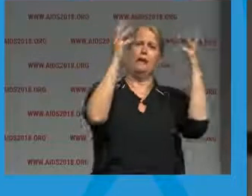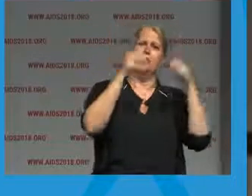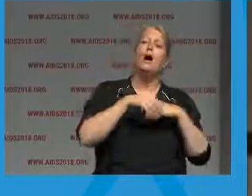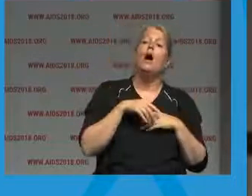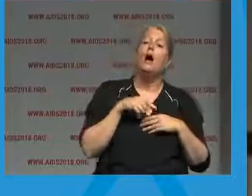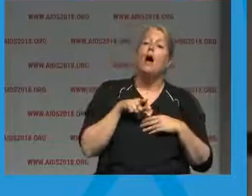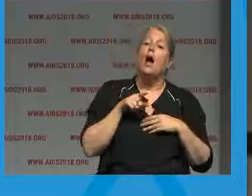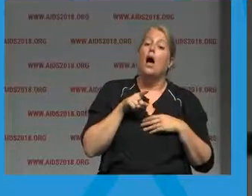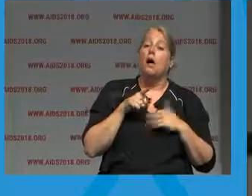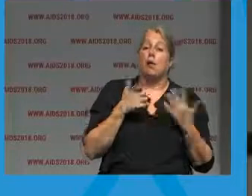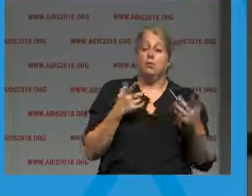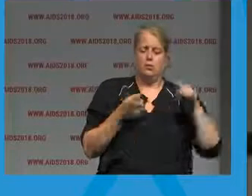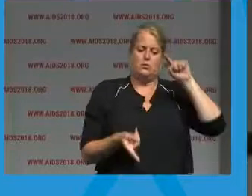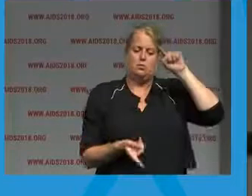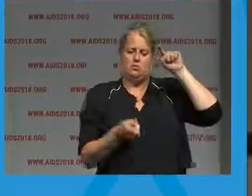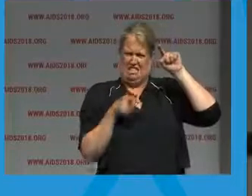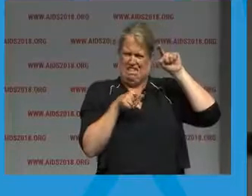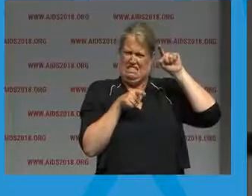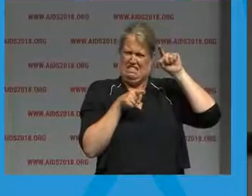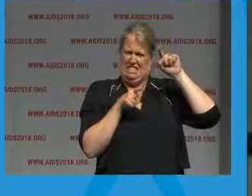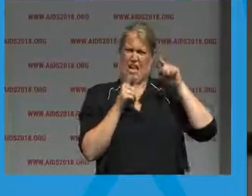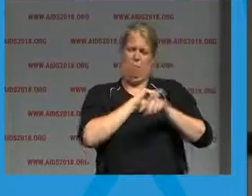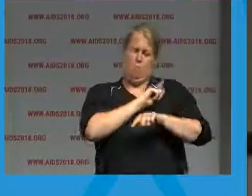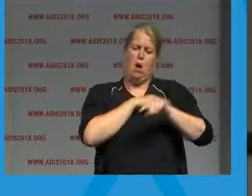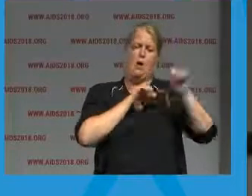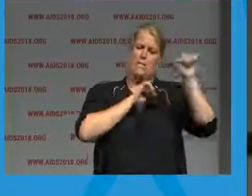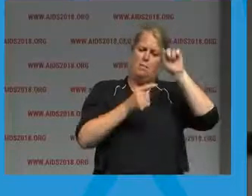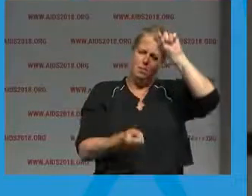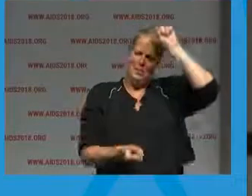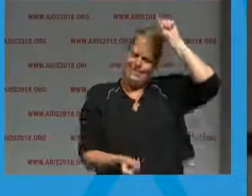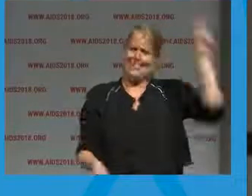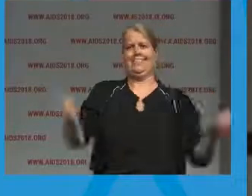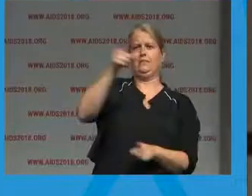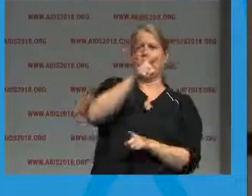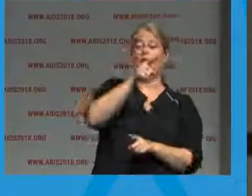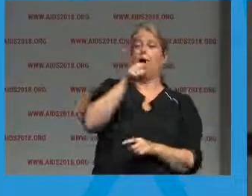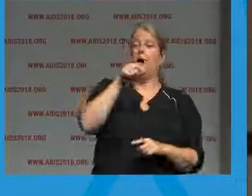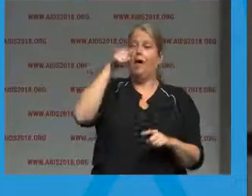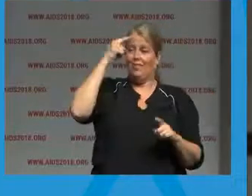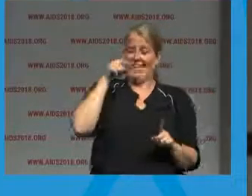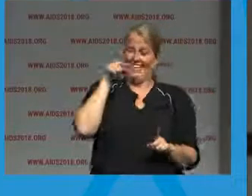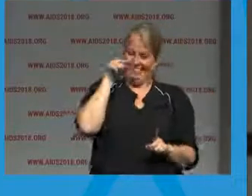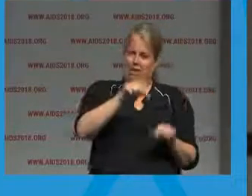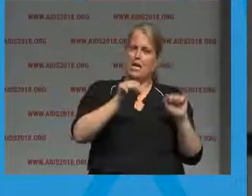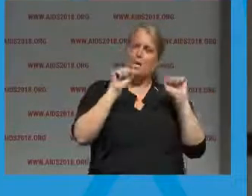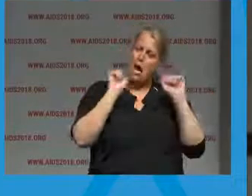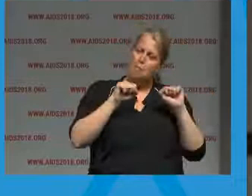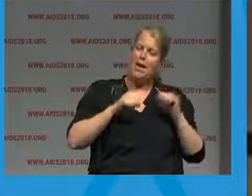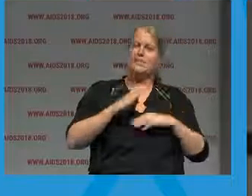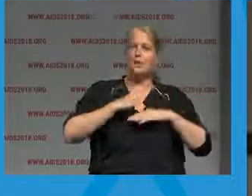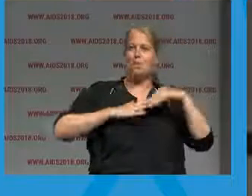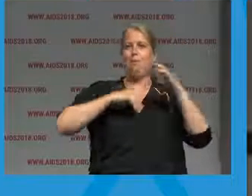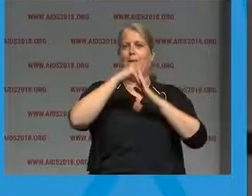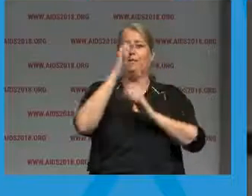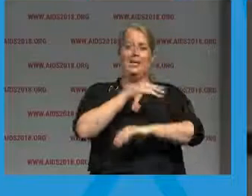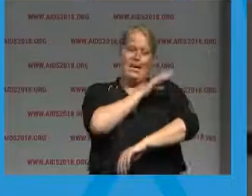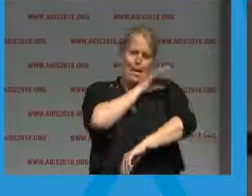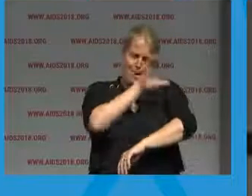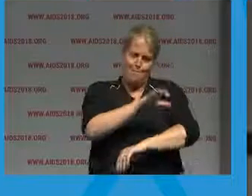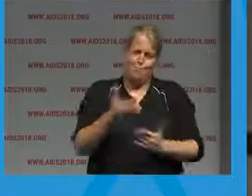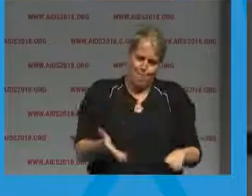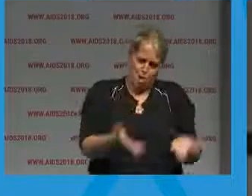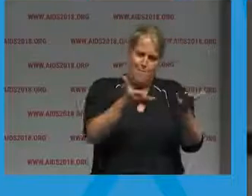of inverting that power dynamics. And for me, that's what capacity building and empowerment actually